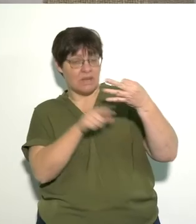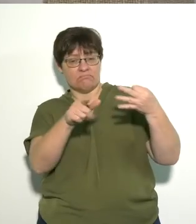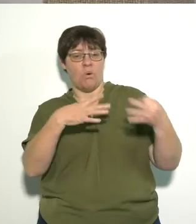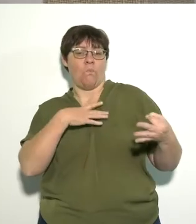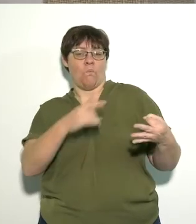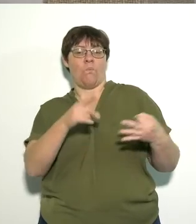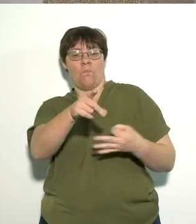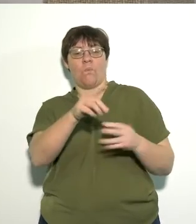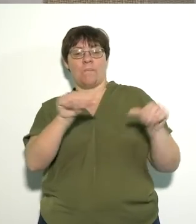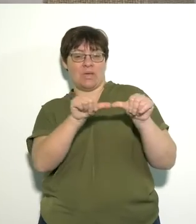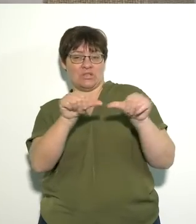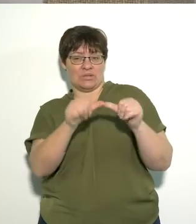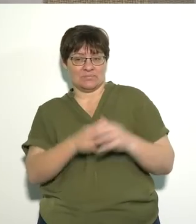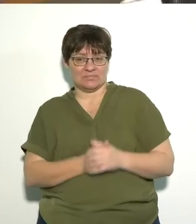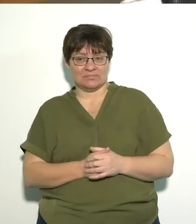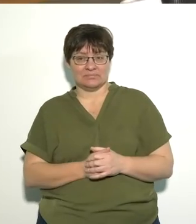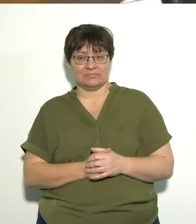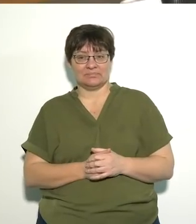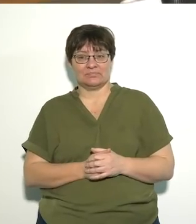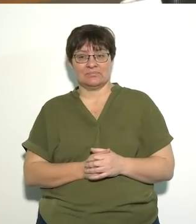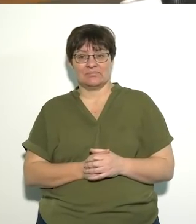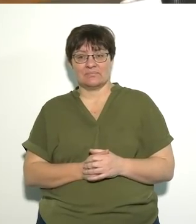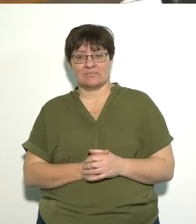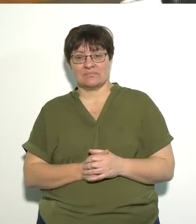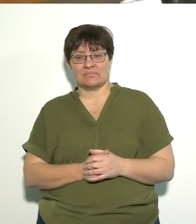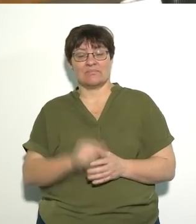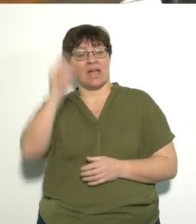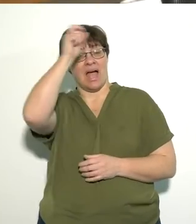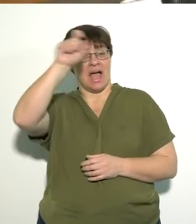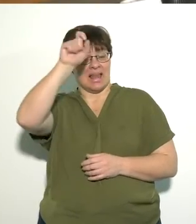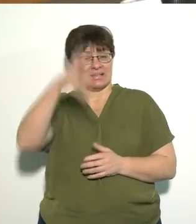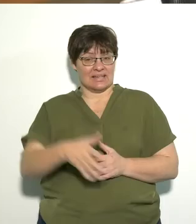to measure. I have a highlighter,